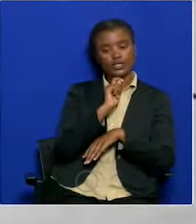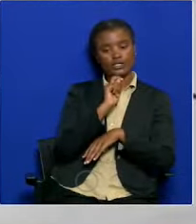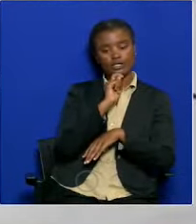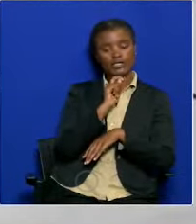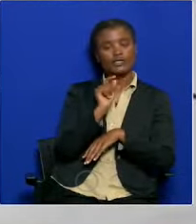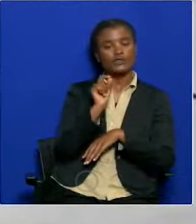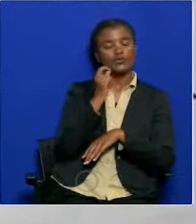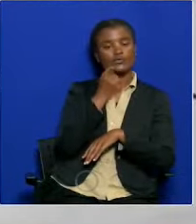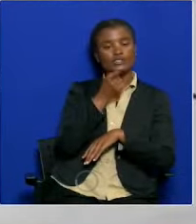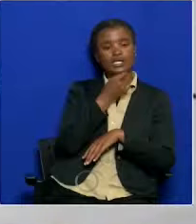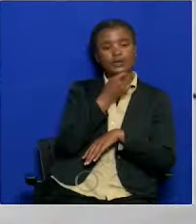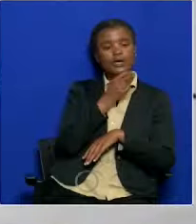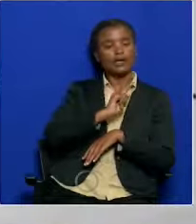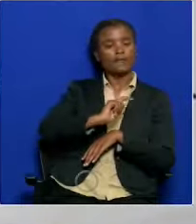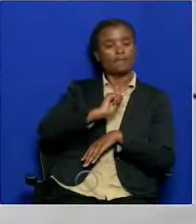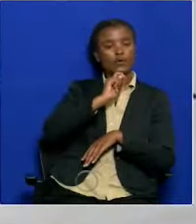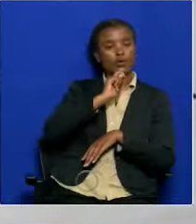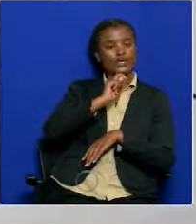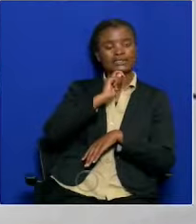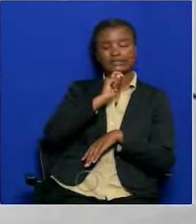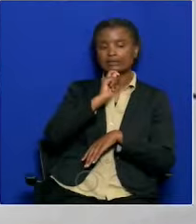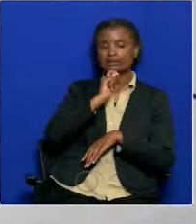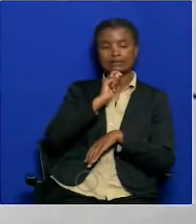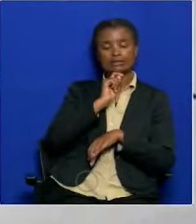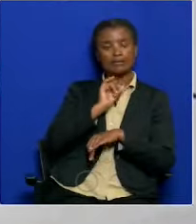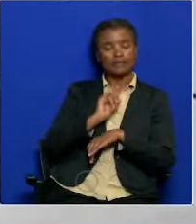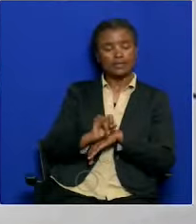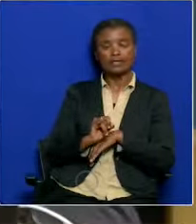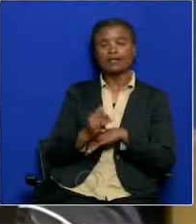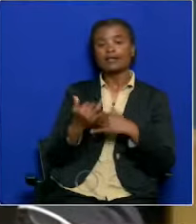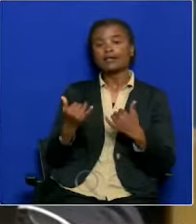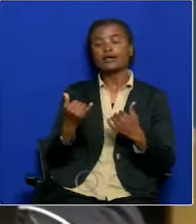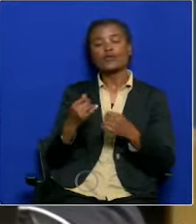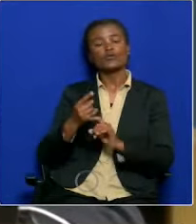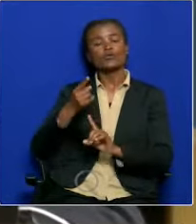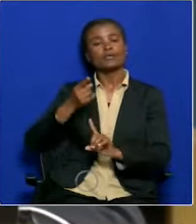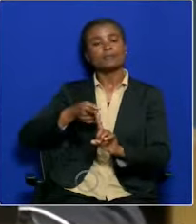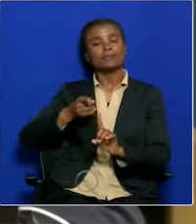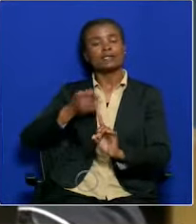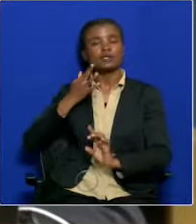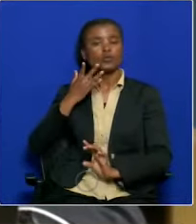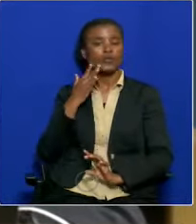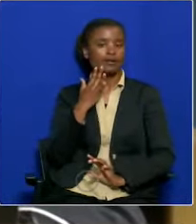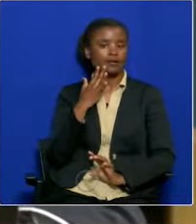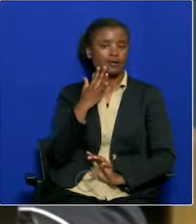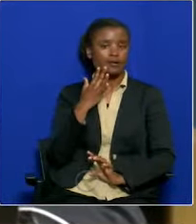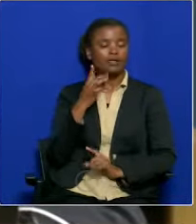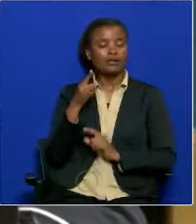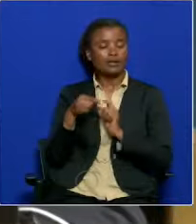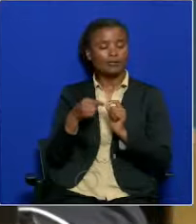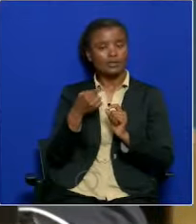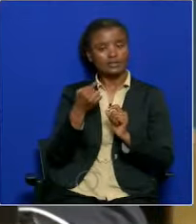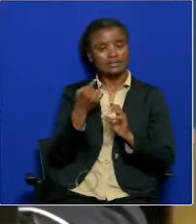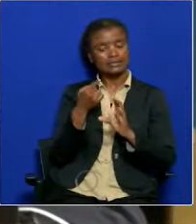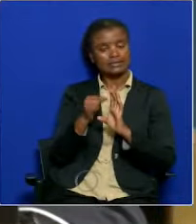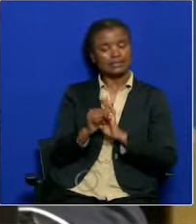you reprimand him for sending you what is clearly a confidential internal audit